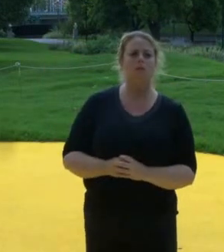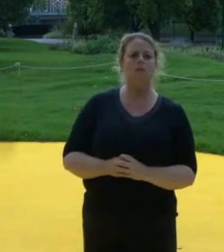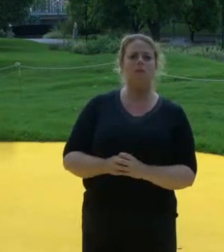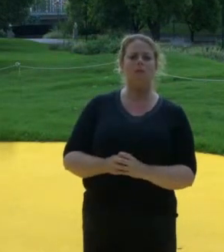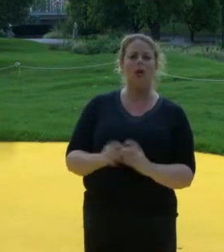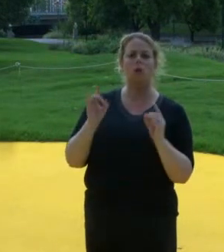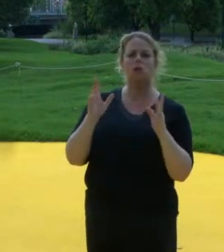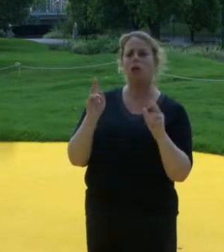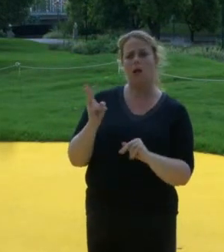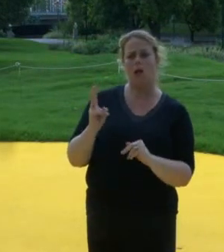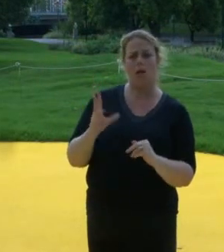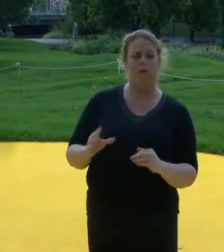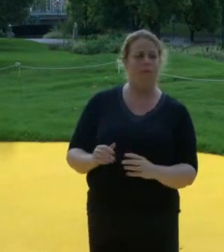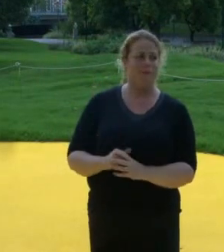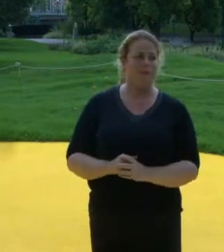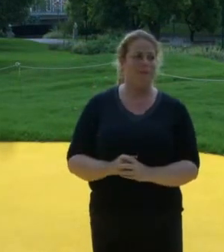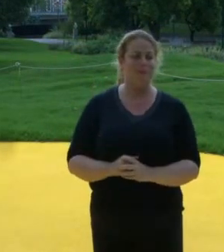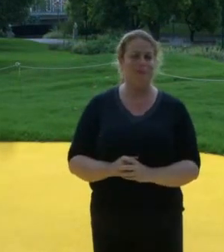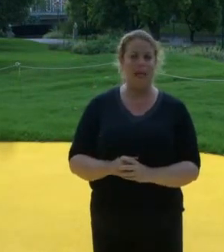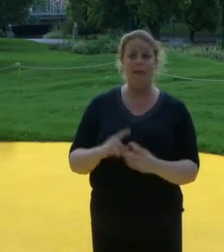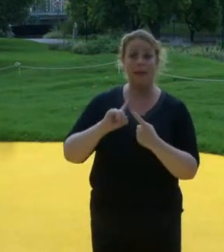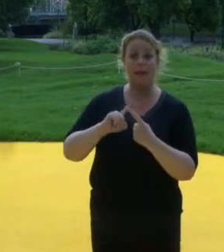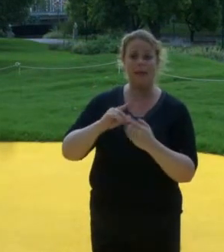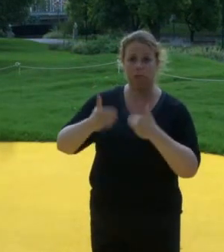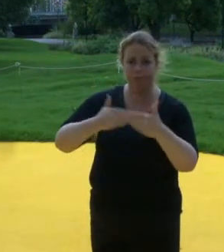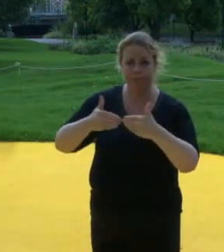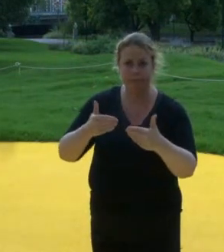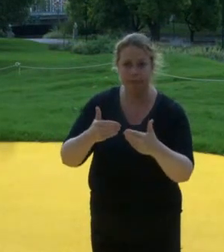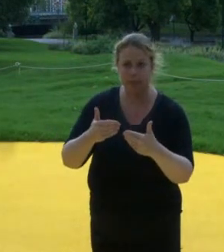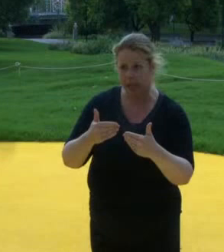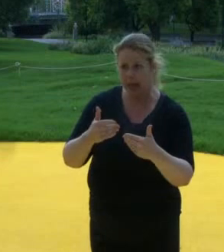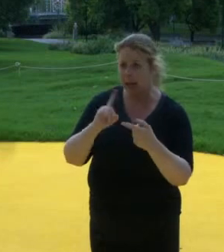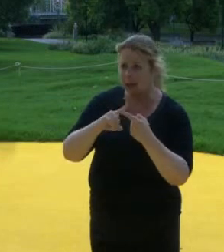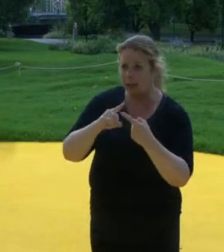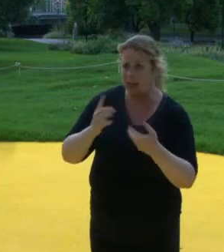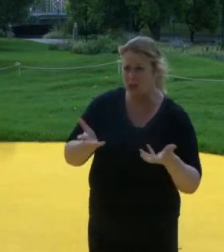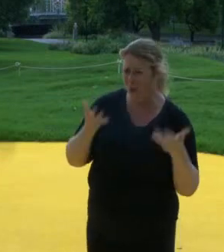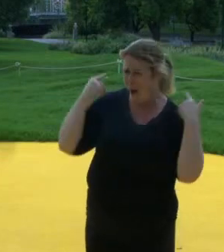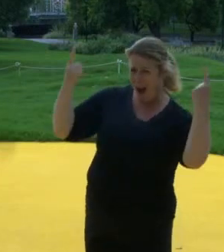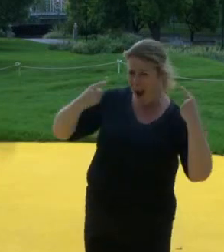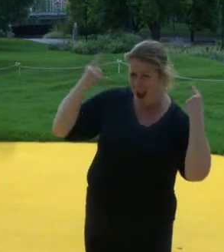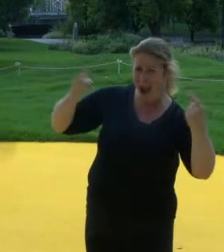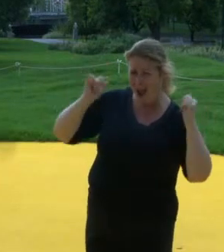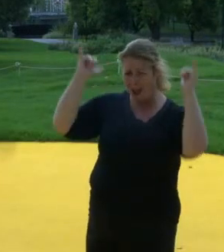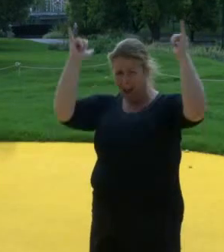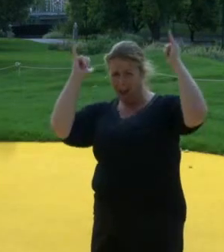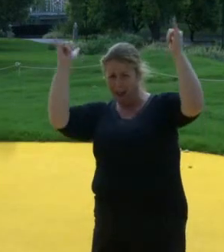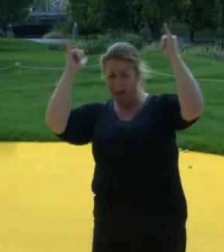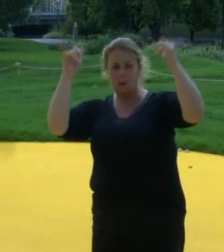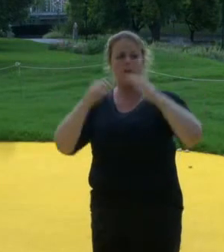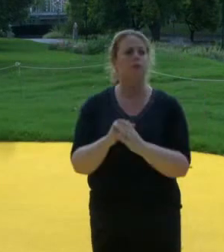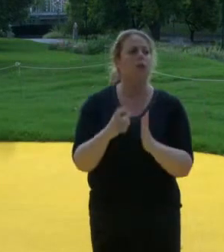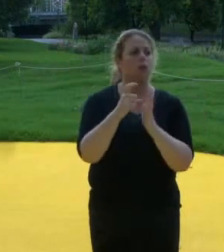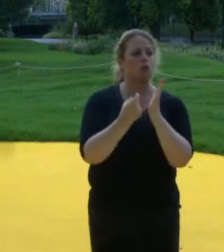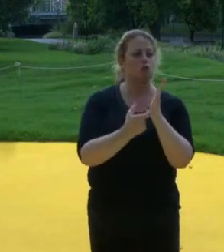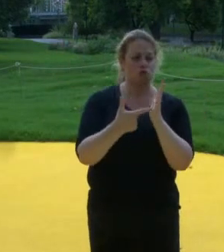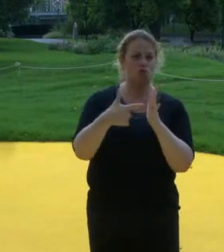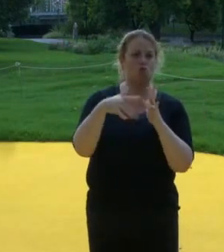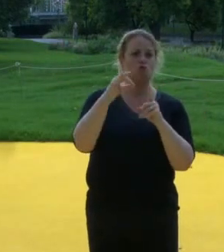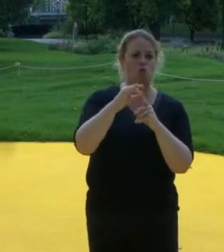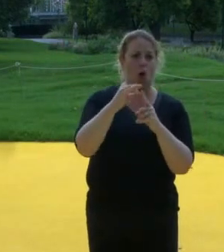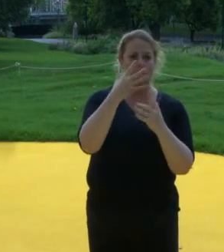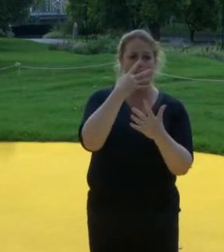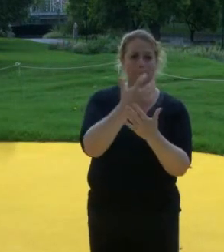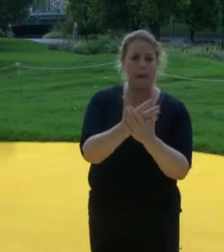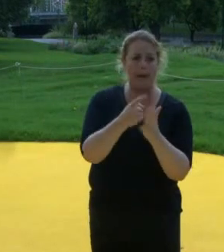I'll start again from the beginning and keep reading through and feel free to continue making noise. Drop Bear by